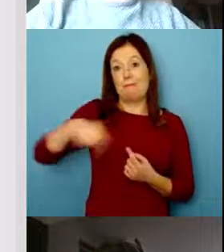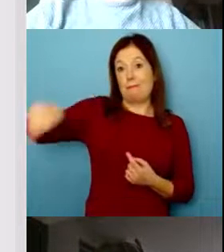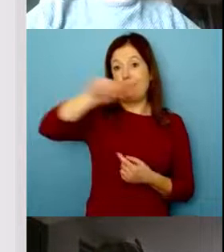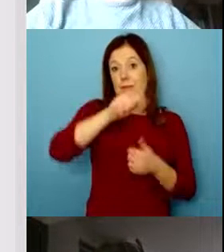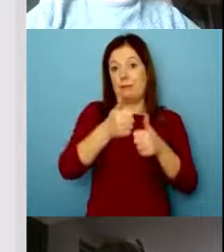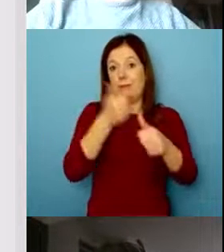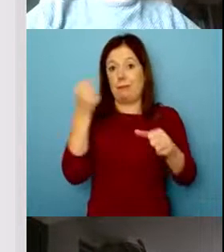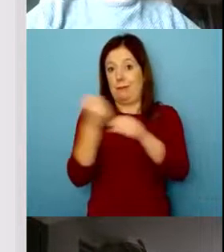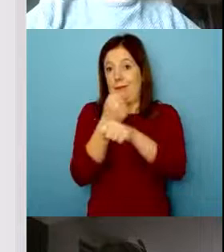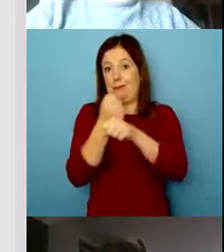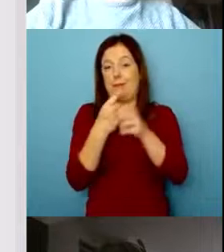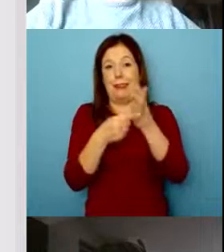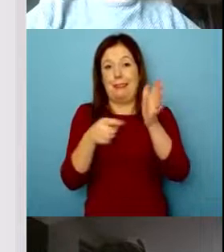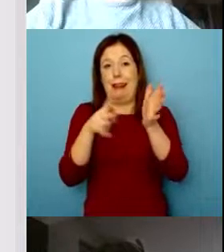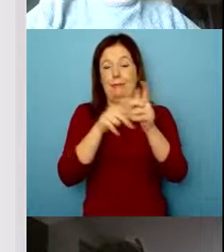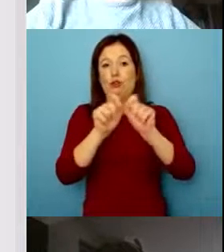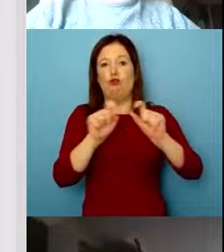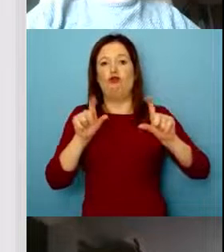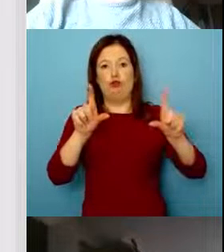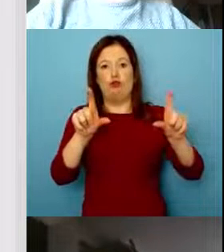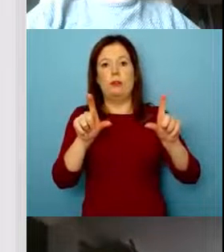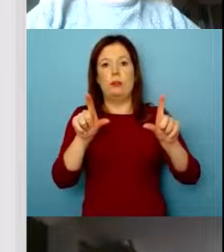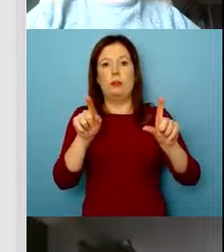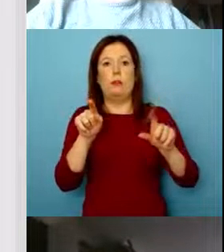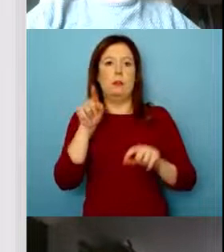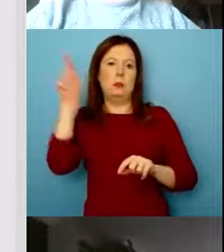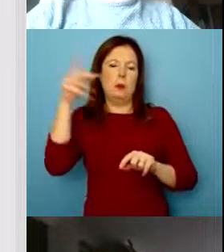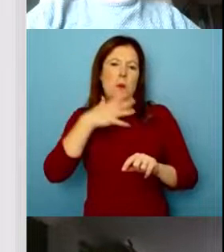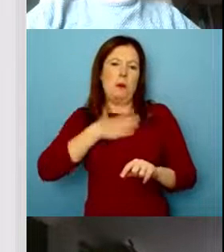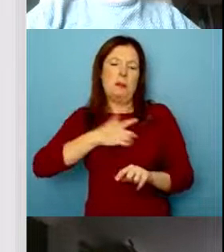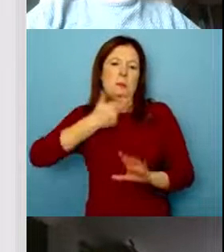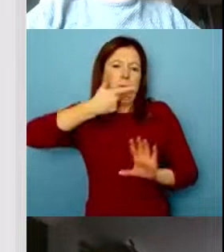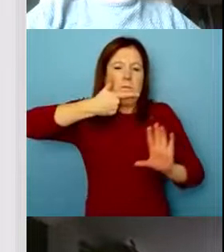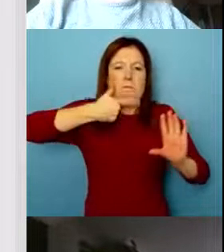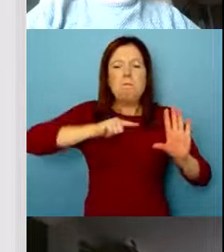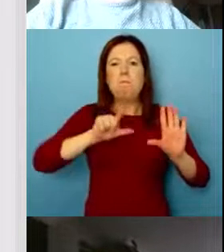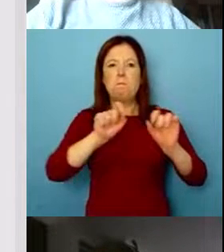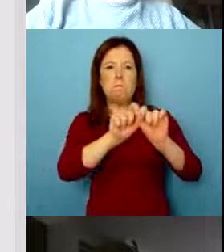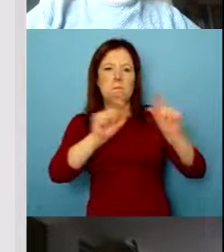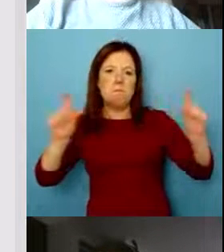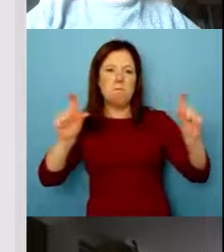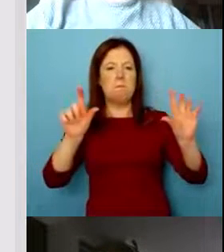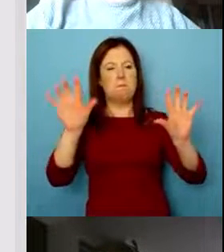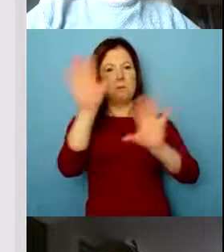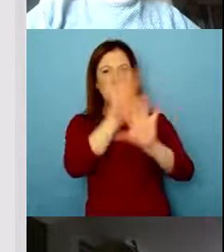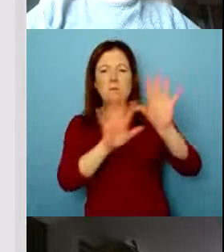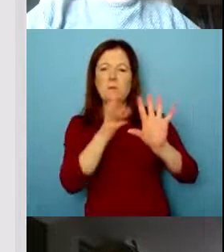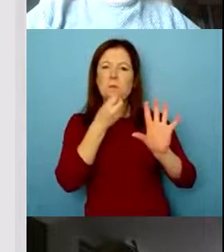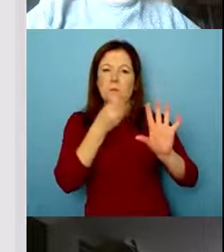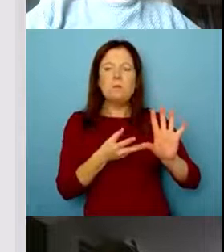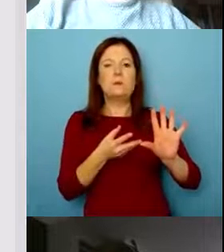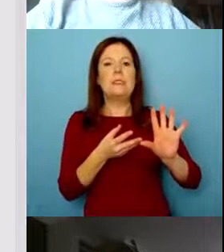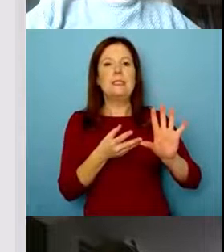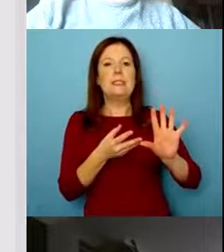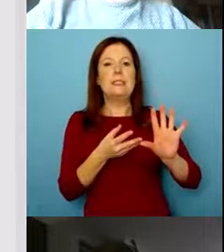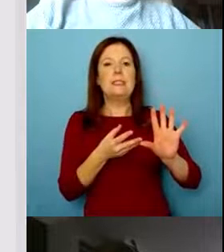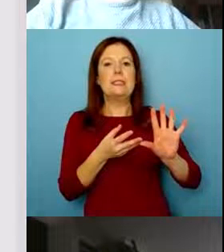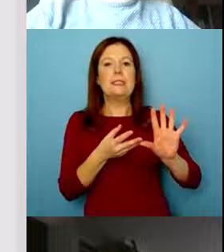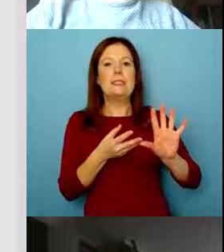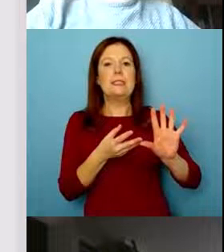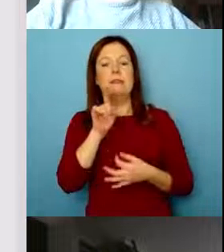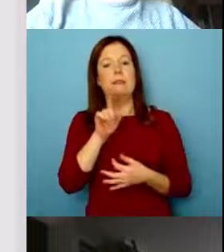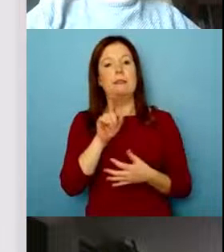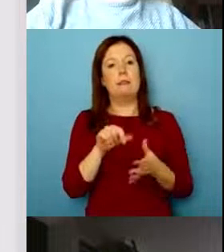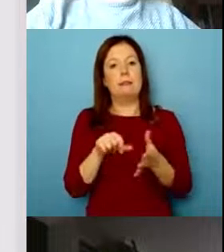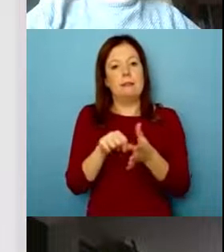have often tended to make screens that look very beautiful, that look very engaging, but may not be